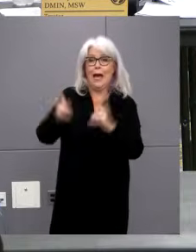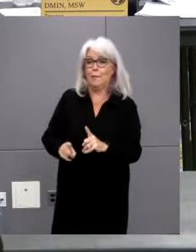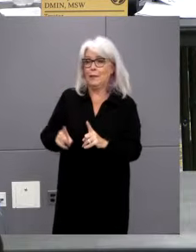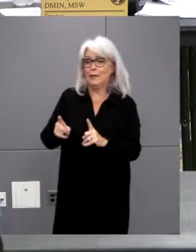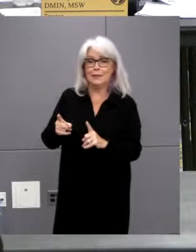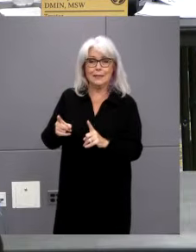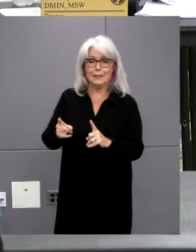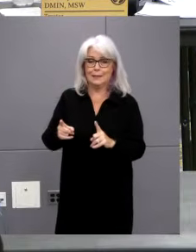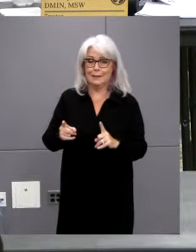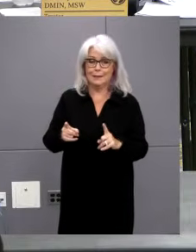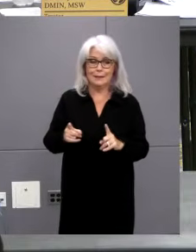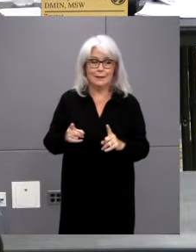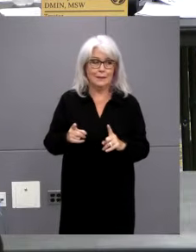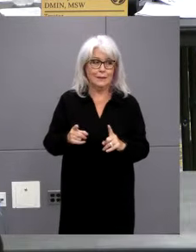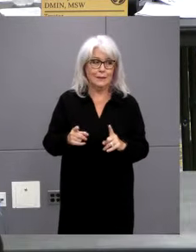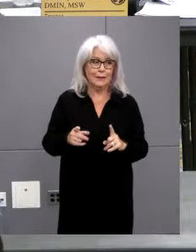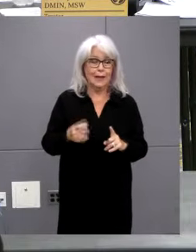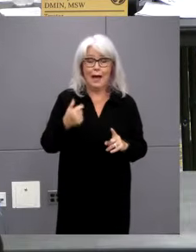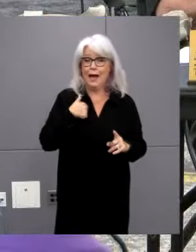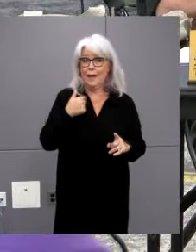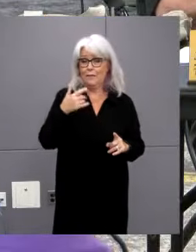an appointment to the chair.